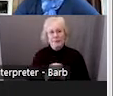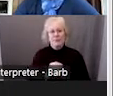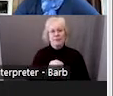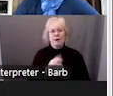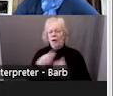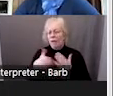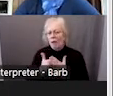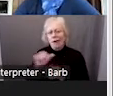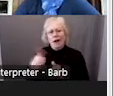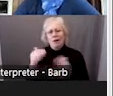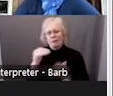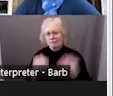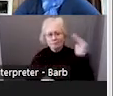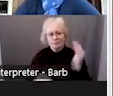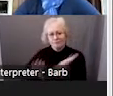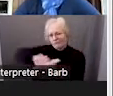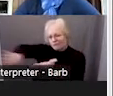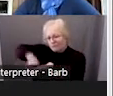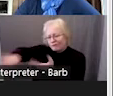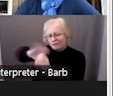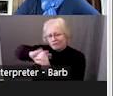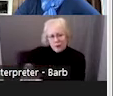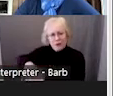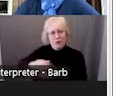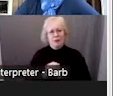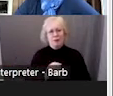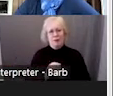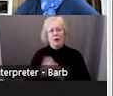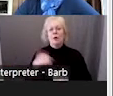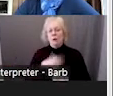to Sally Sexton, who is co-facilitating with me today.